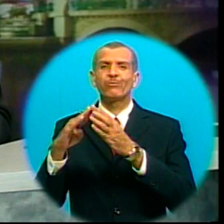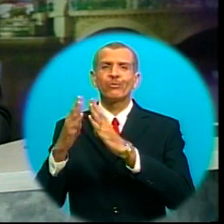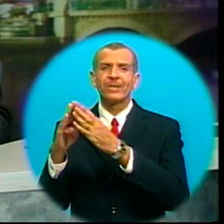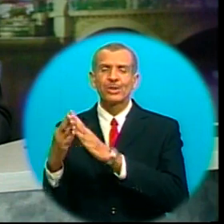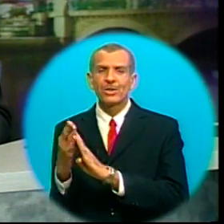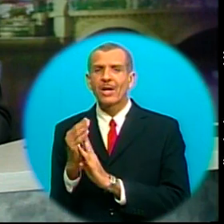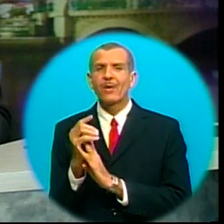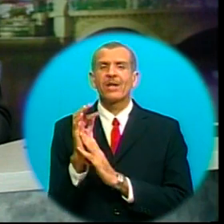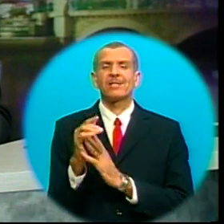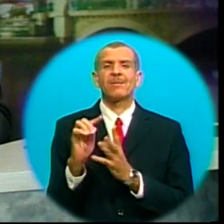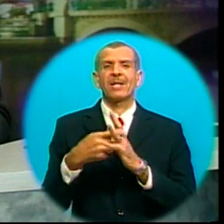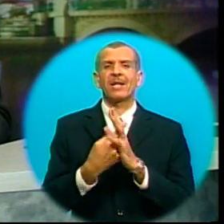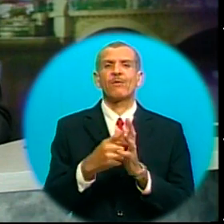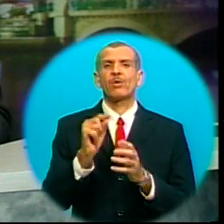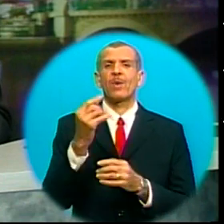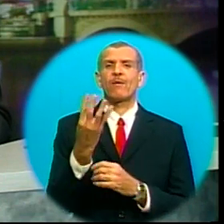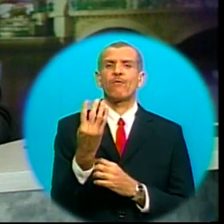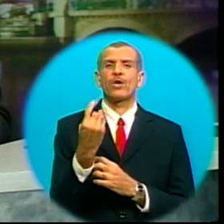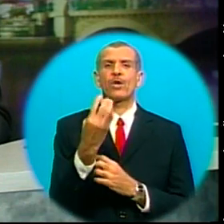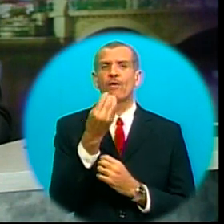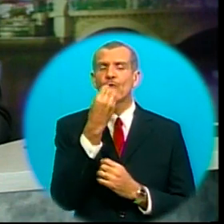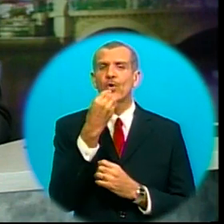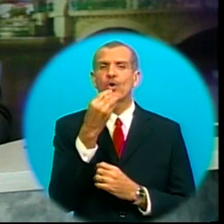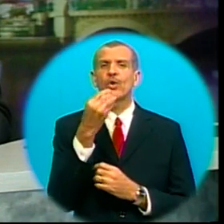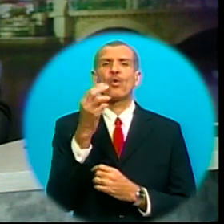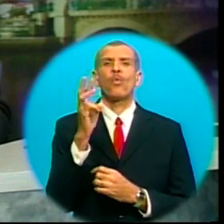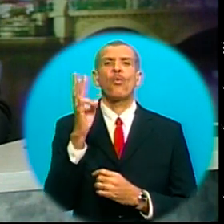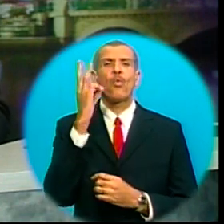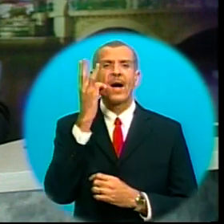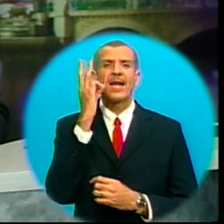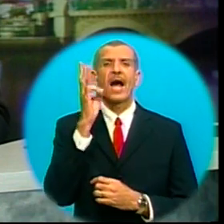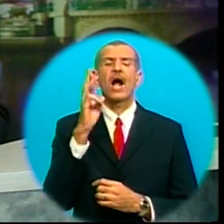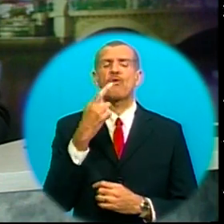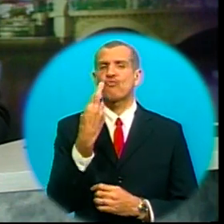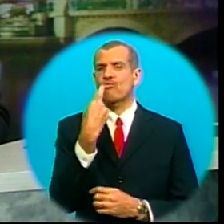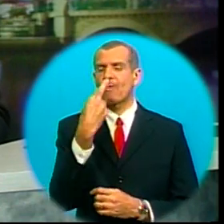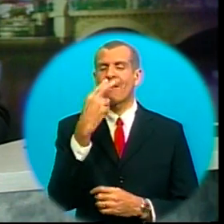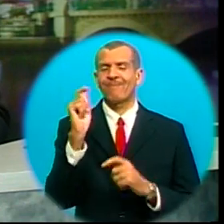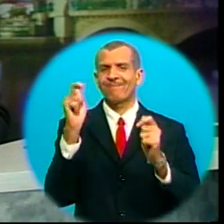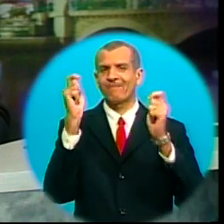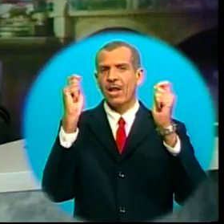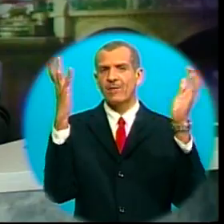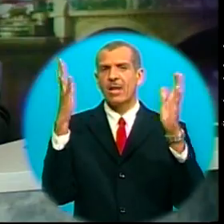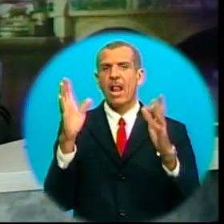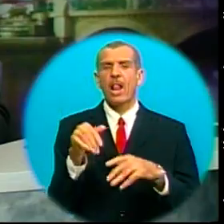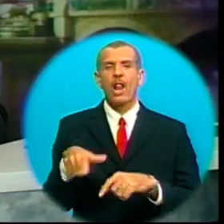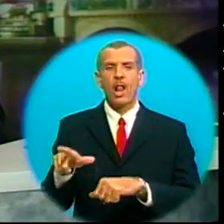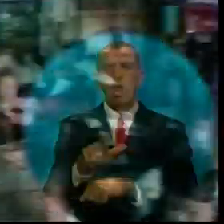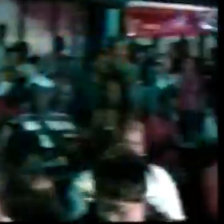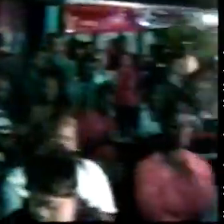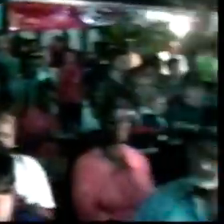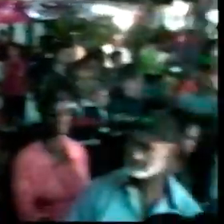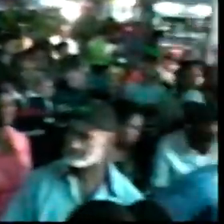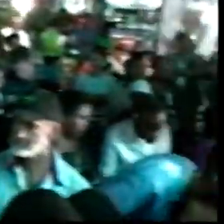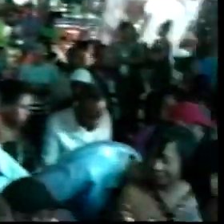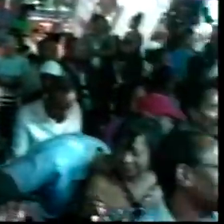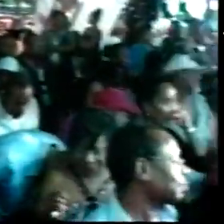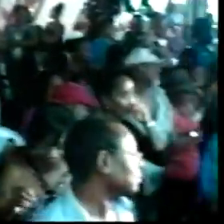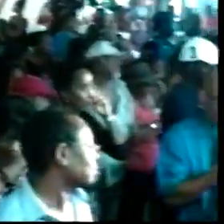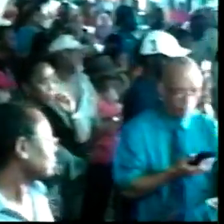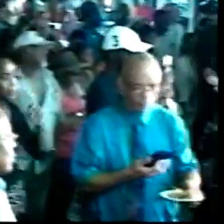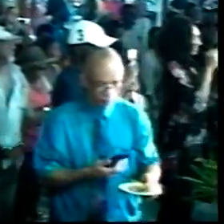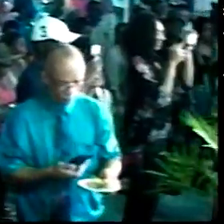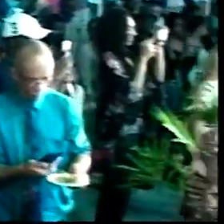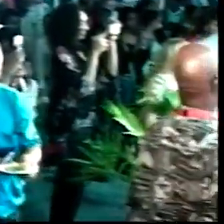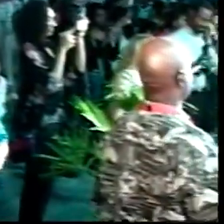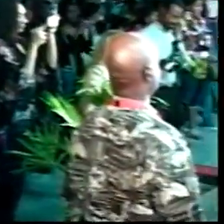of the 2014 edition of the Food and Wine and Rum Festival. Locals and visitors were afforded the opportunity to not only